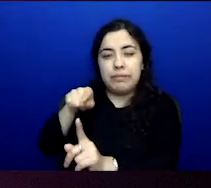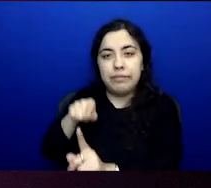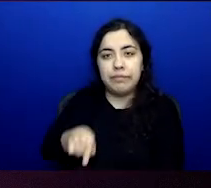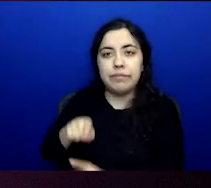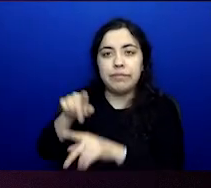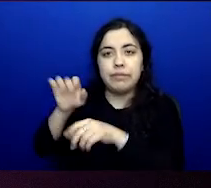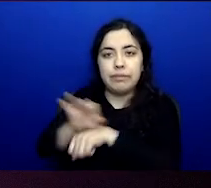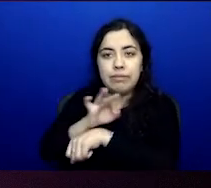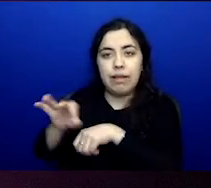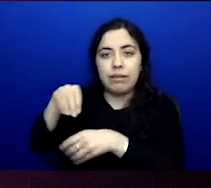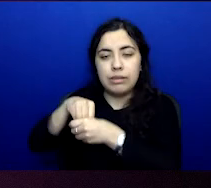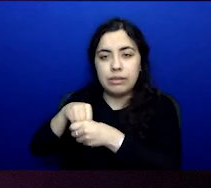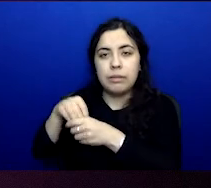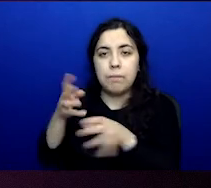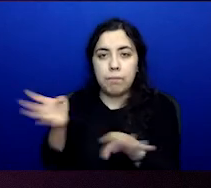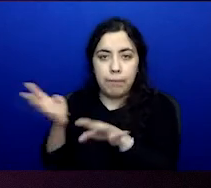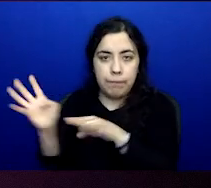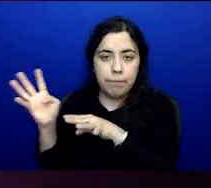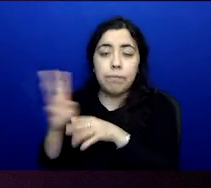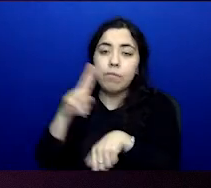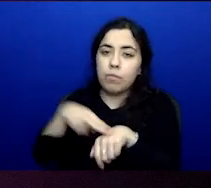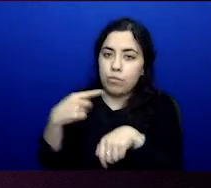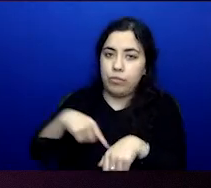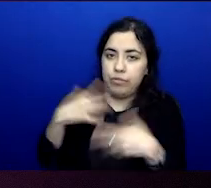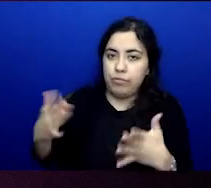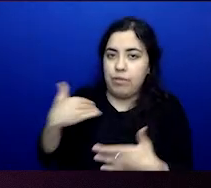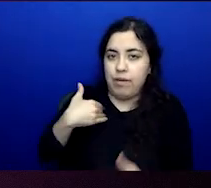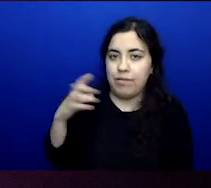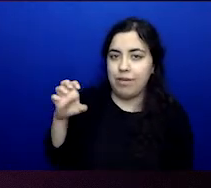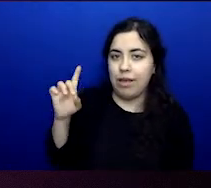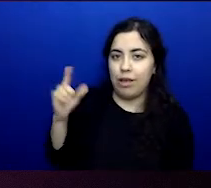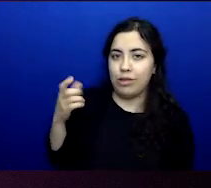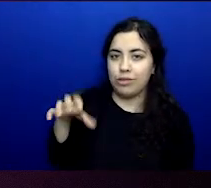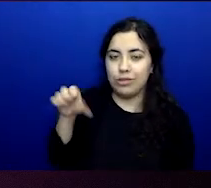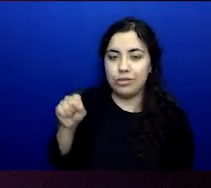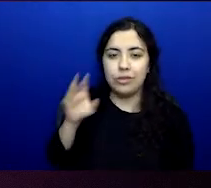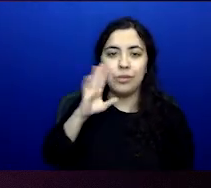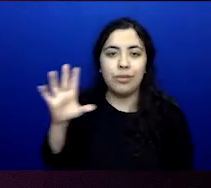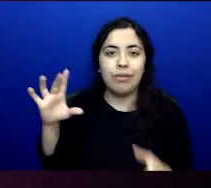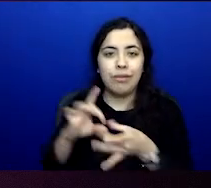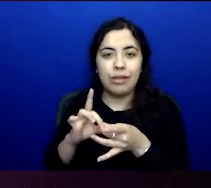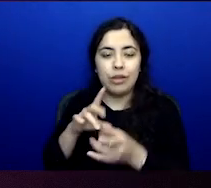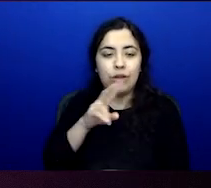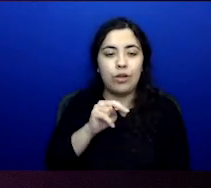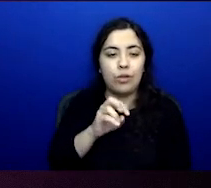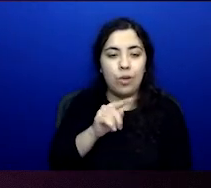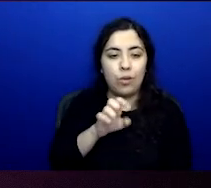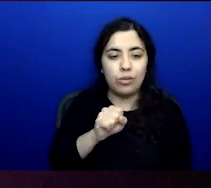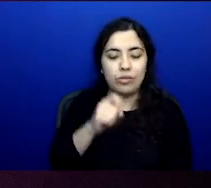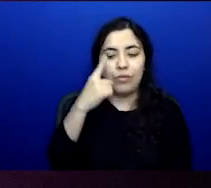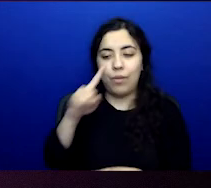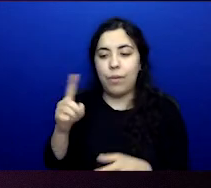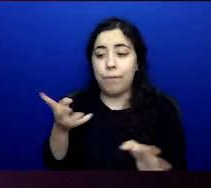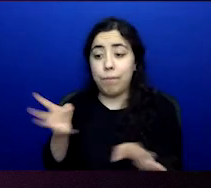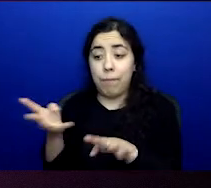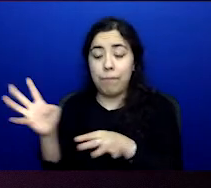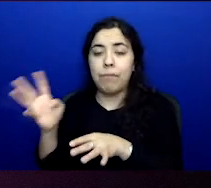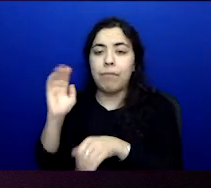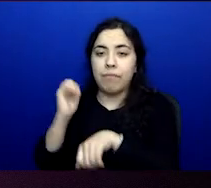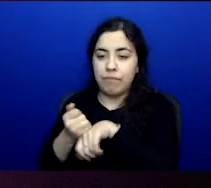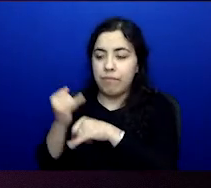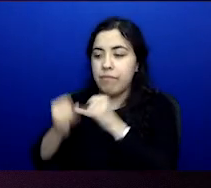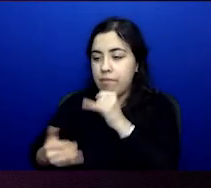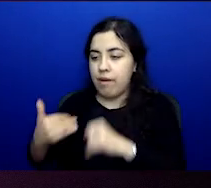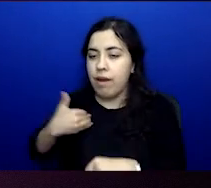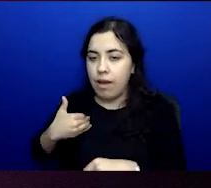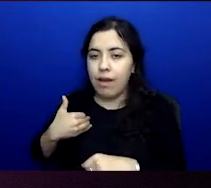pipeline. And of course, we have the edges that will link up the nodes to form the pipeline. And finally, a set of tags